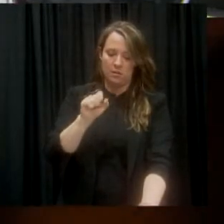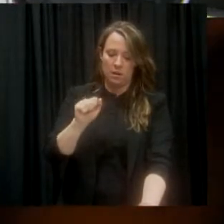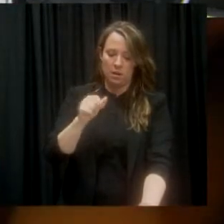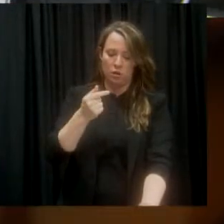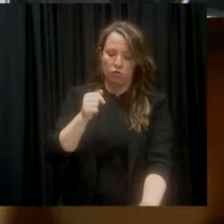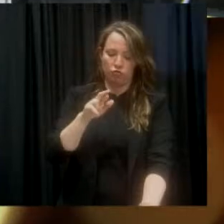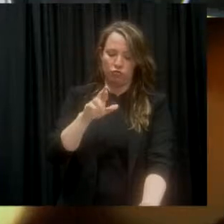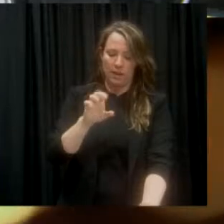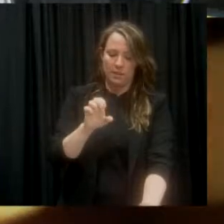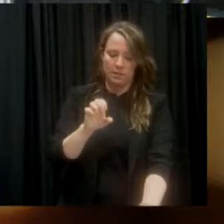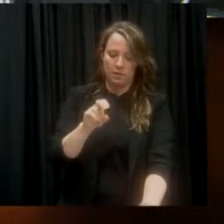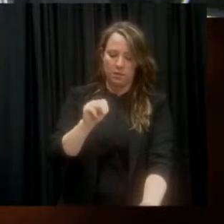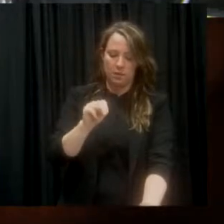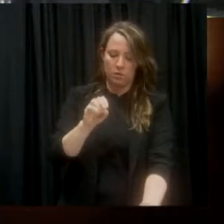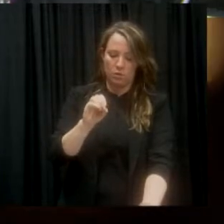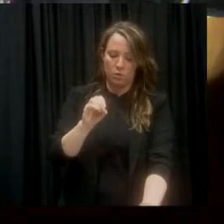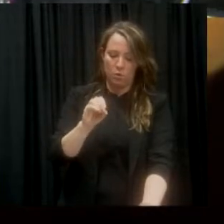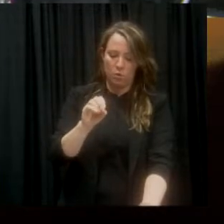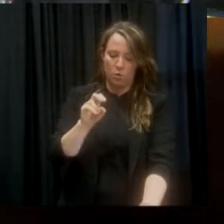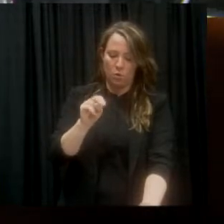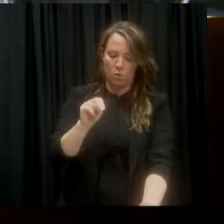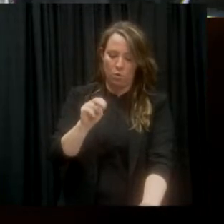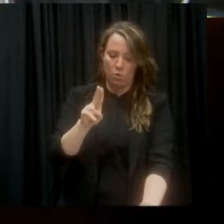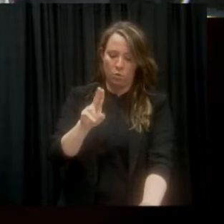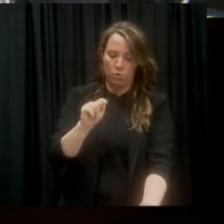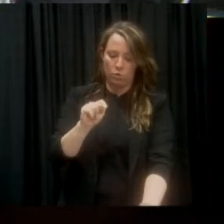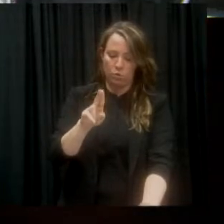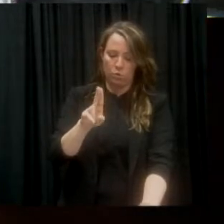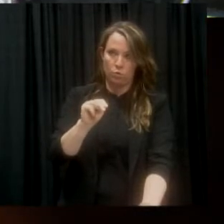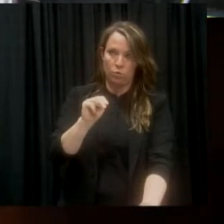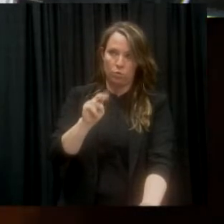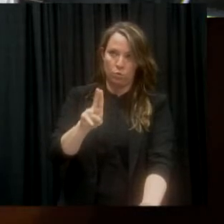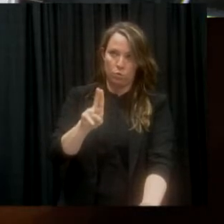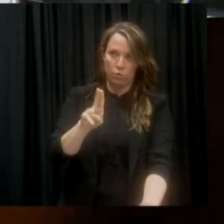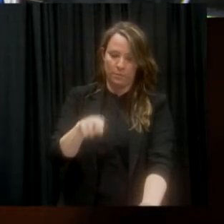Alyssa Grace A. Nonutunu.